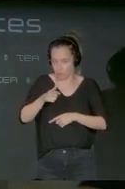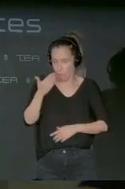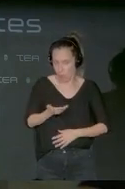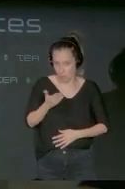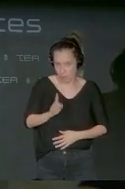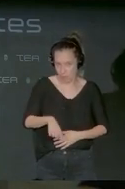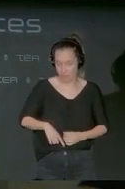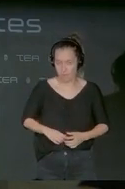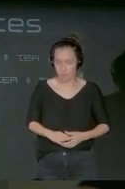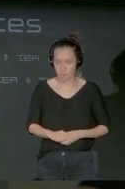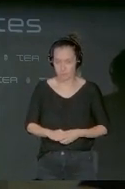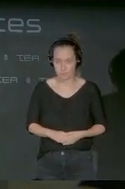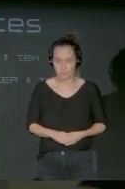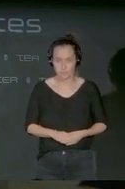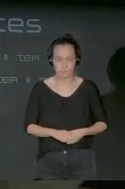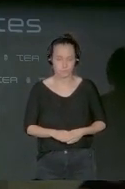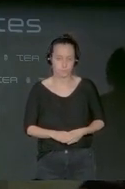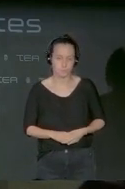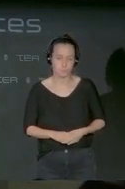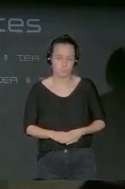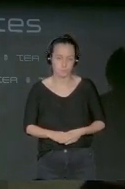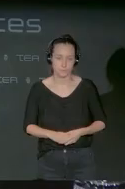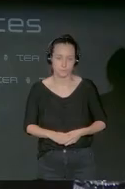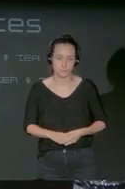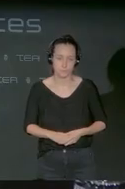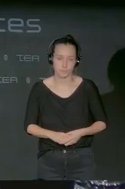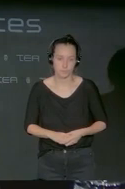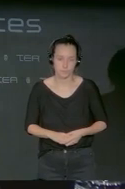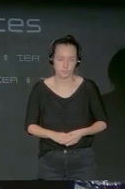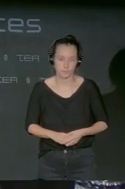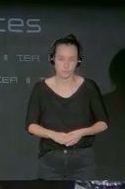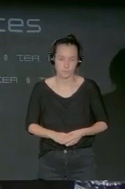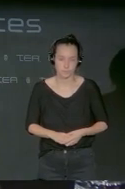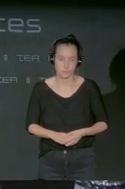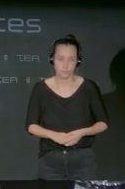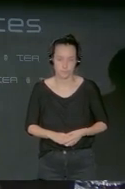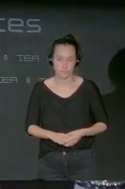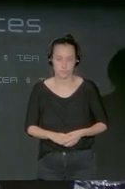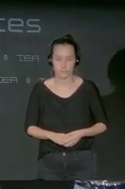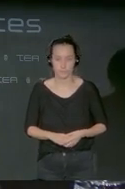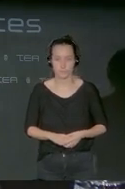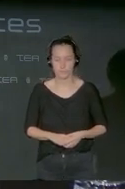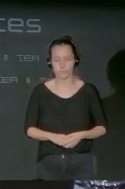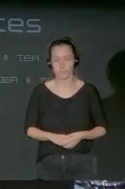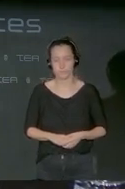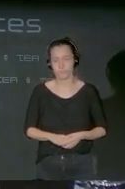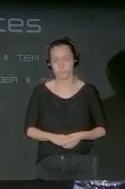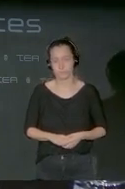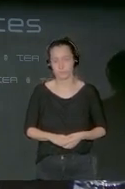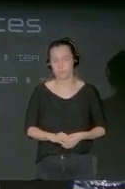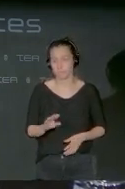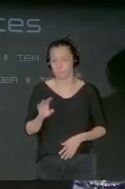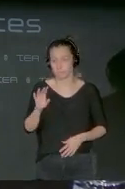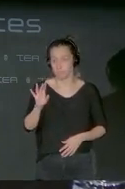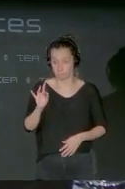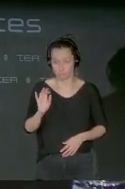Yeah. Hotel from Finland was the first virtual world ever. So again, Europe was paving the world for the rest of the world.